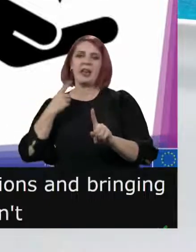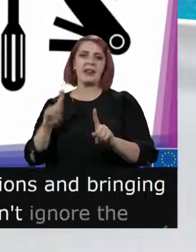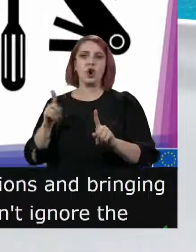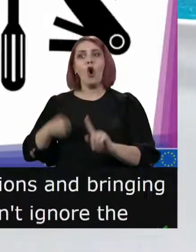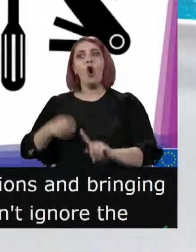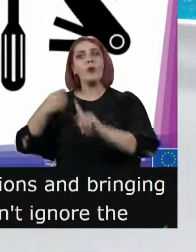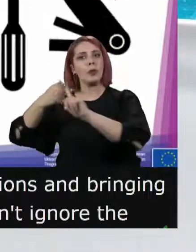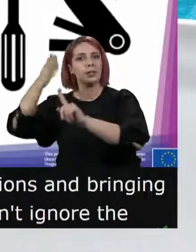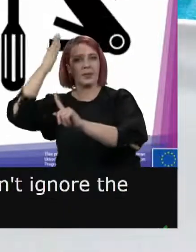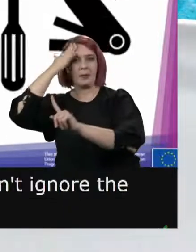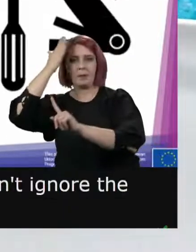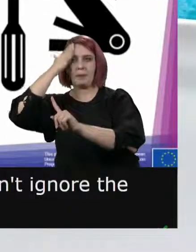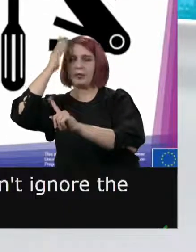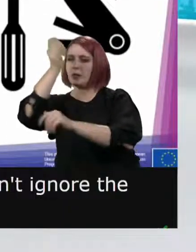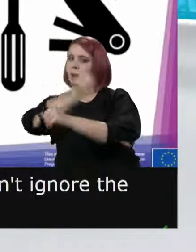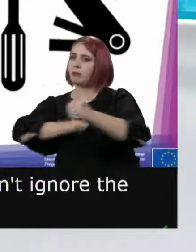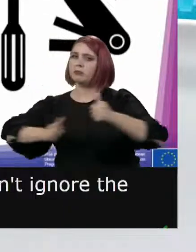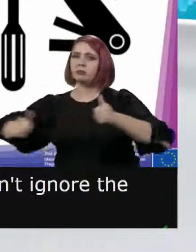inclusive planning.